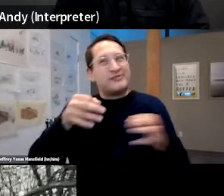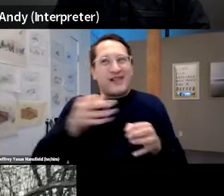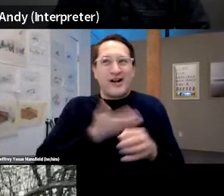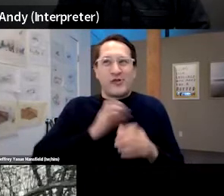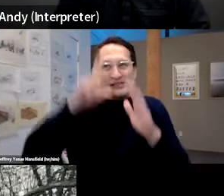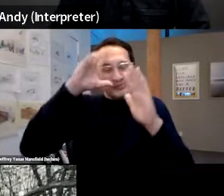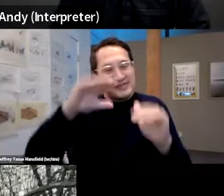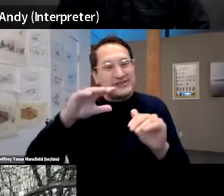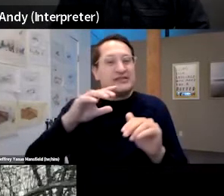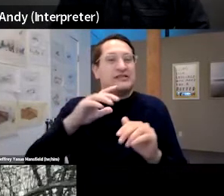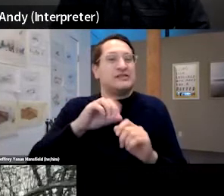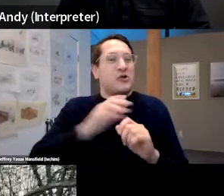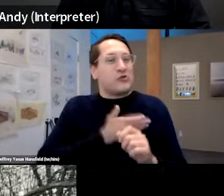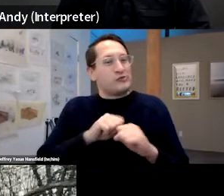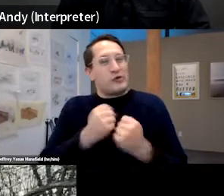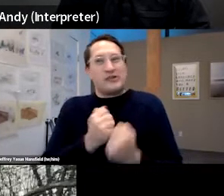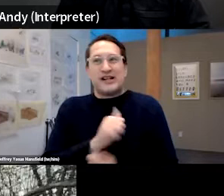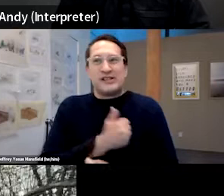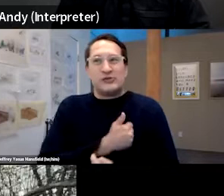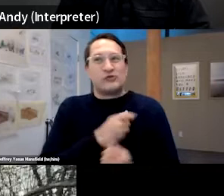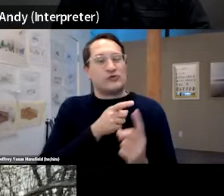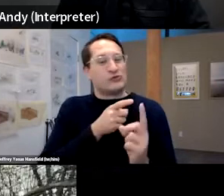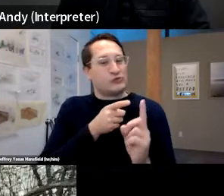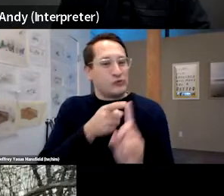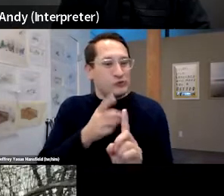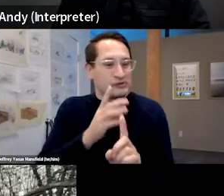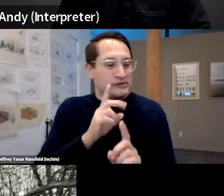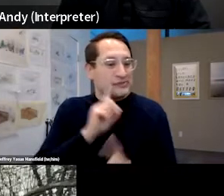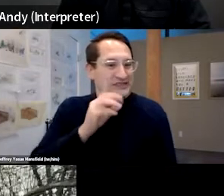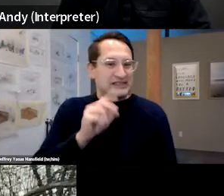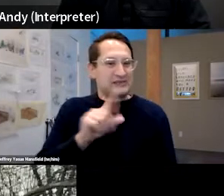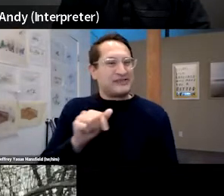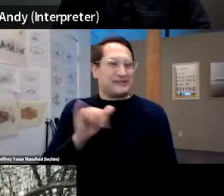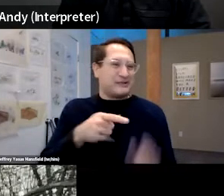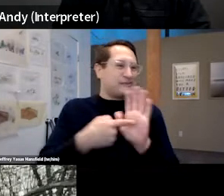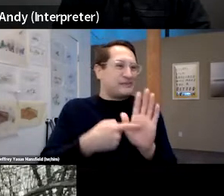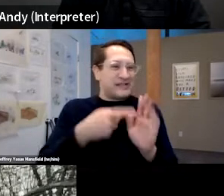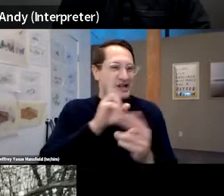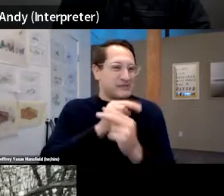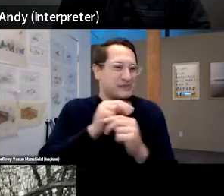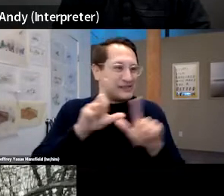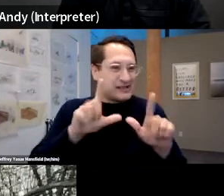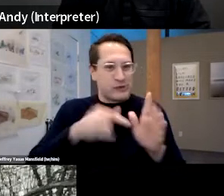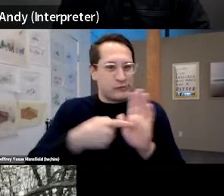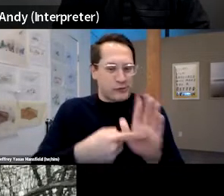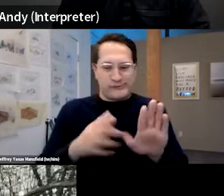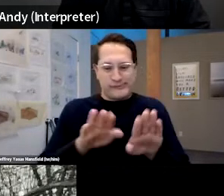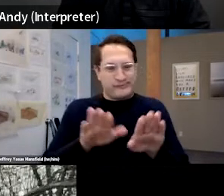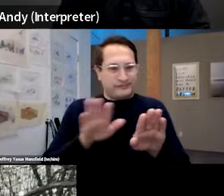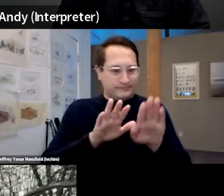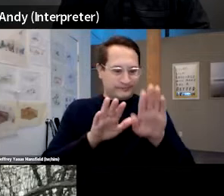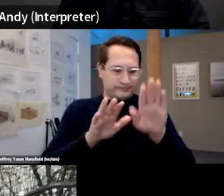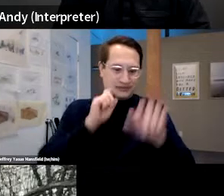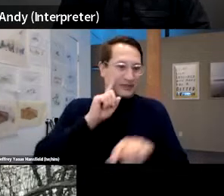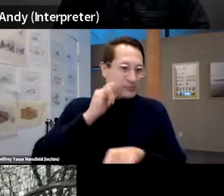This boundary line also defines our expectations, our societal attitudes towards deaf and disability, as shown here on a